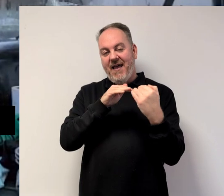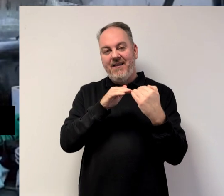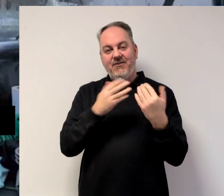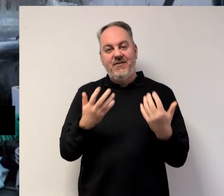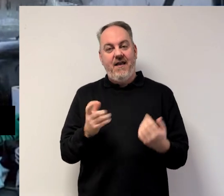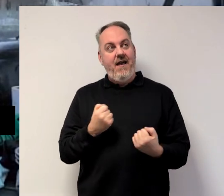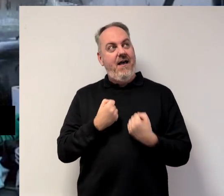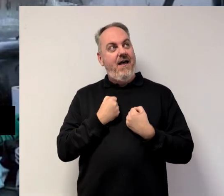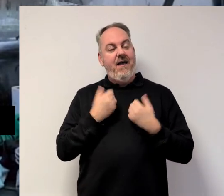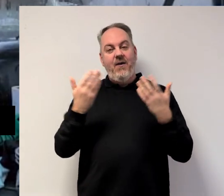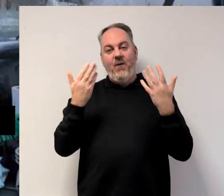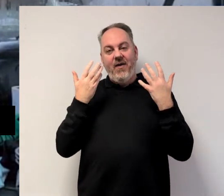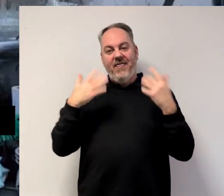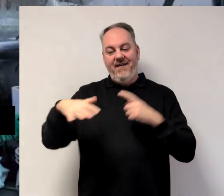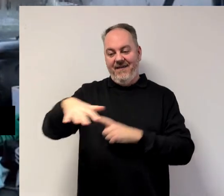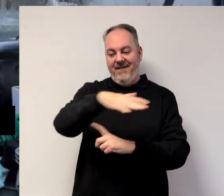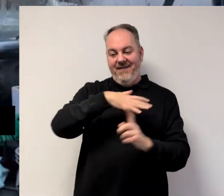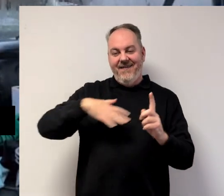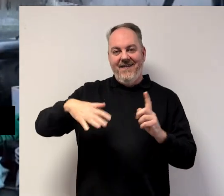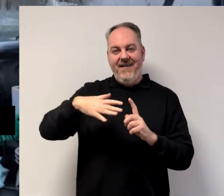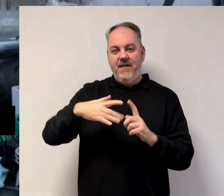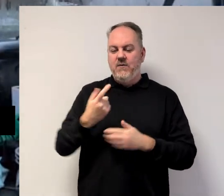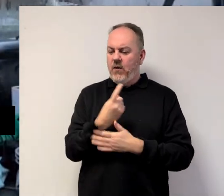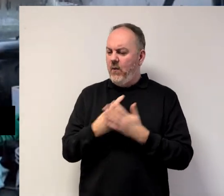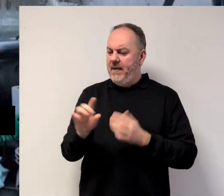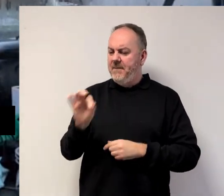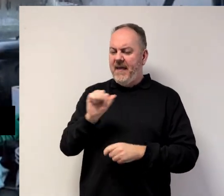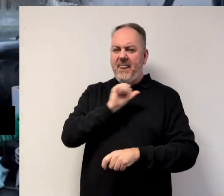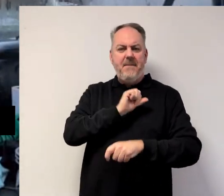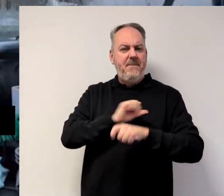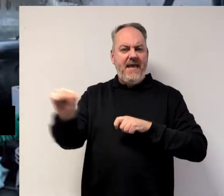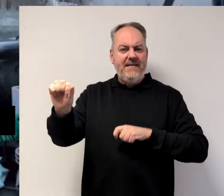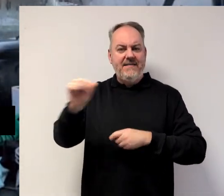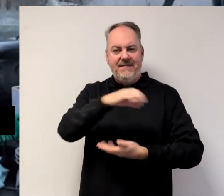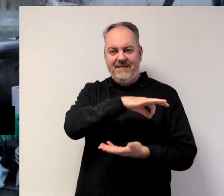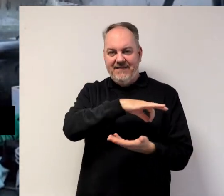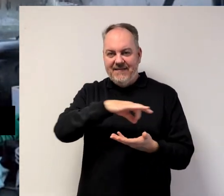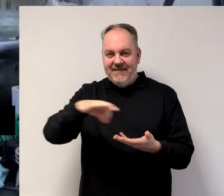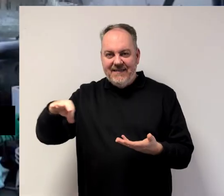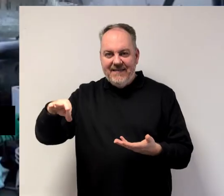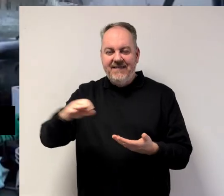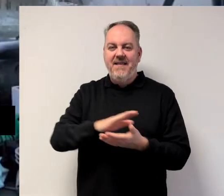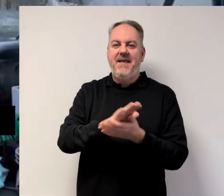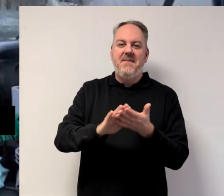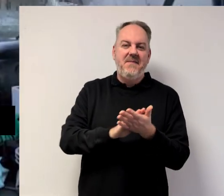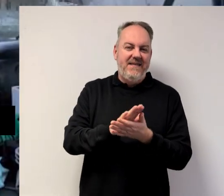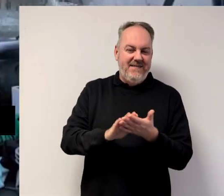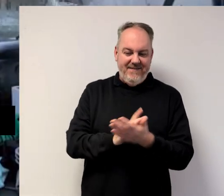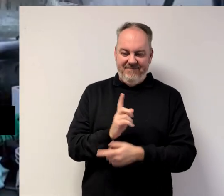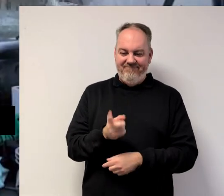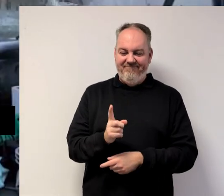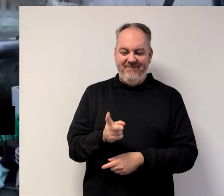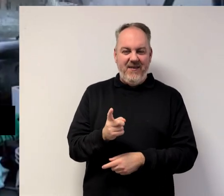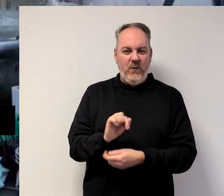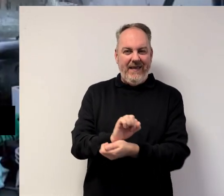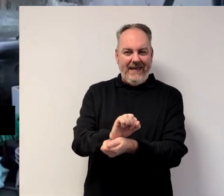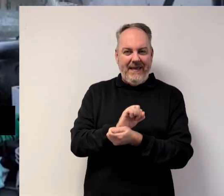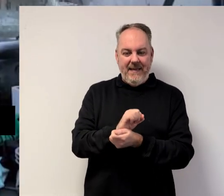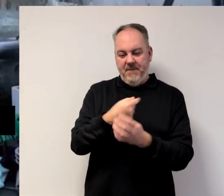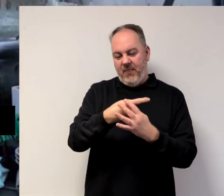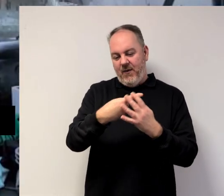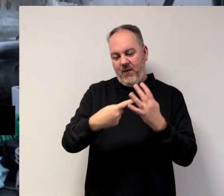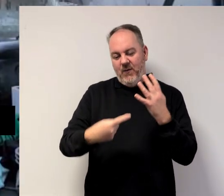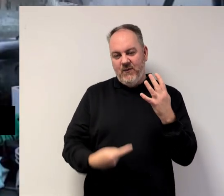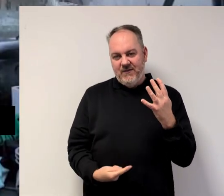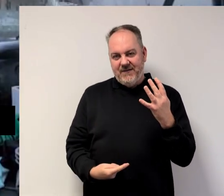the best. So that's seed that we keep. And this is like our year